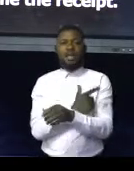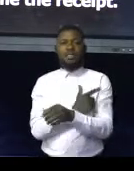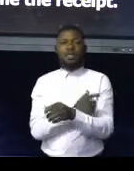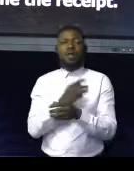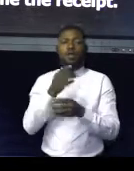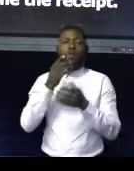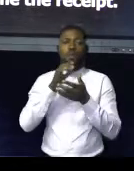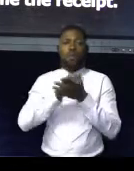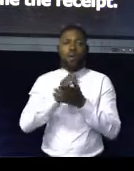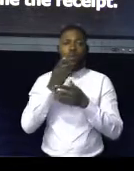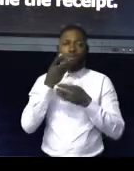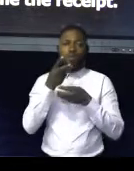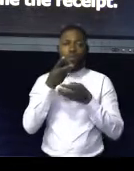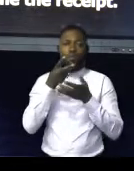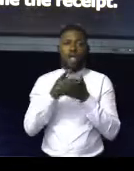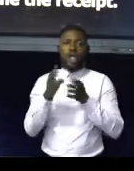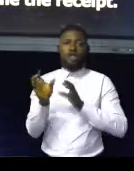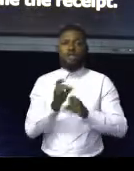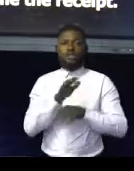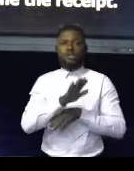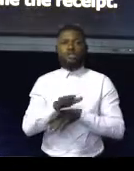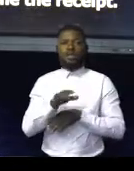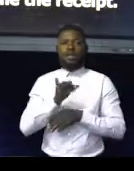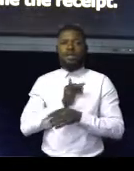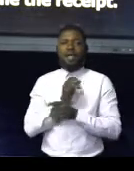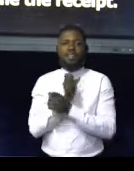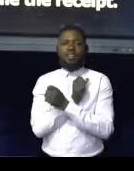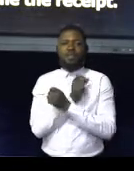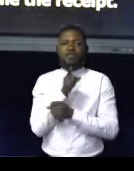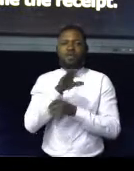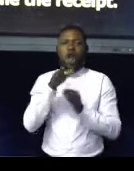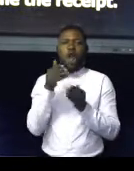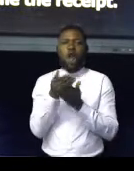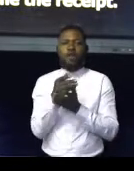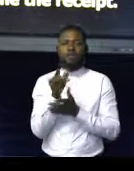the mathematics lesson. Well done, children. I love you all.